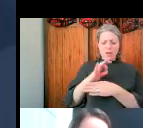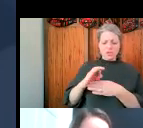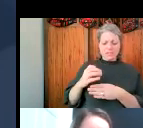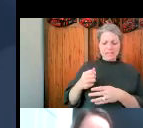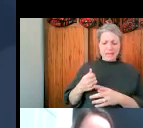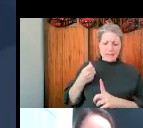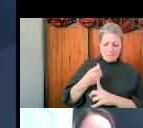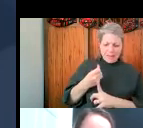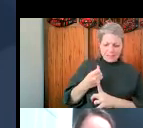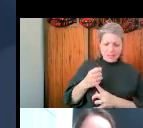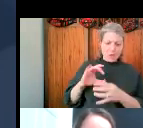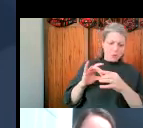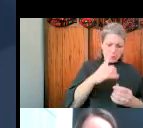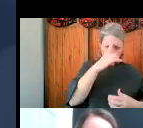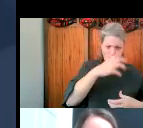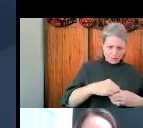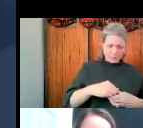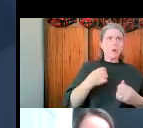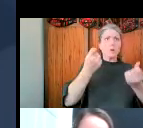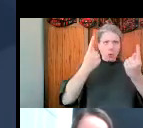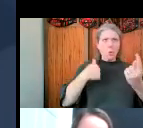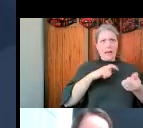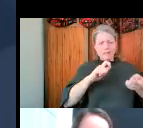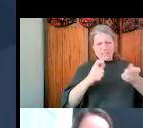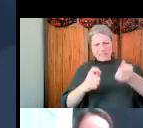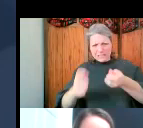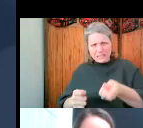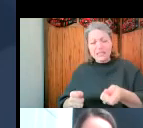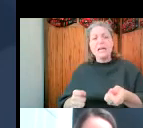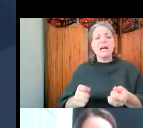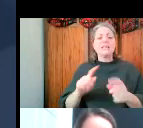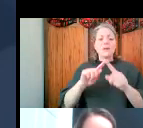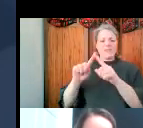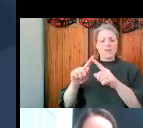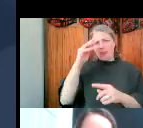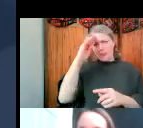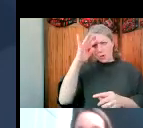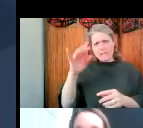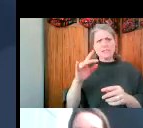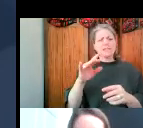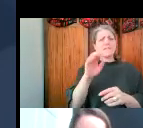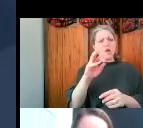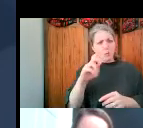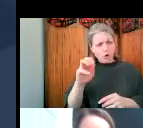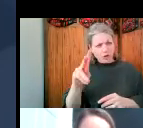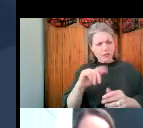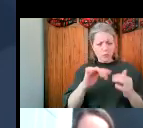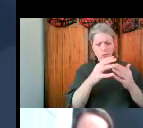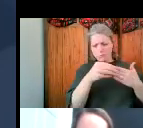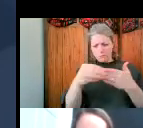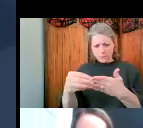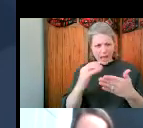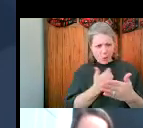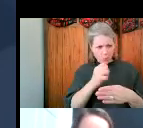autism. Different theories and frameworks have been created to help guide our practice. And overall, sensory processing